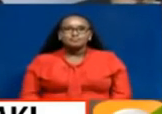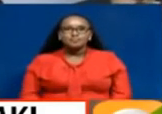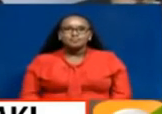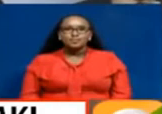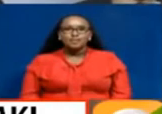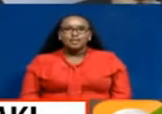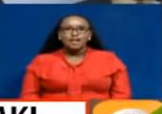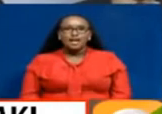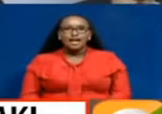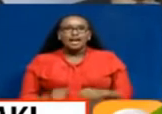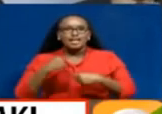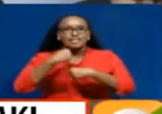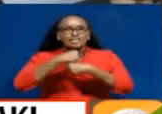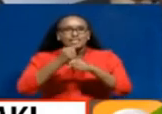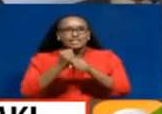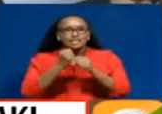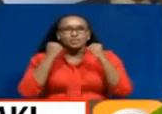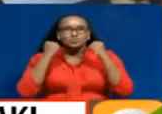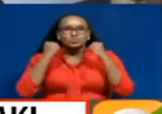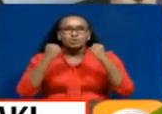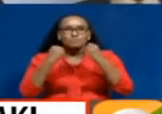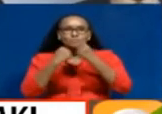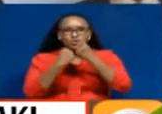He laid a firm foundation,